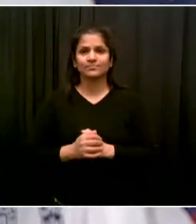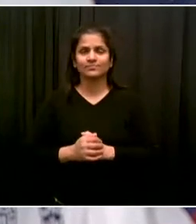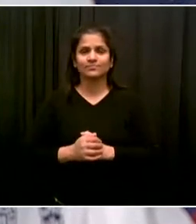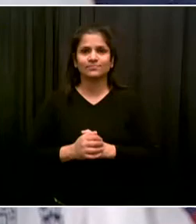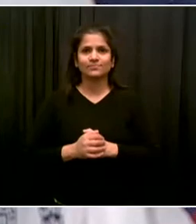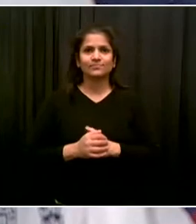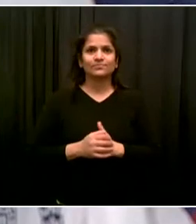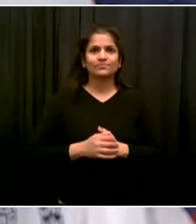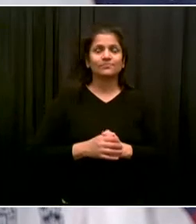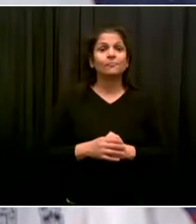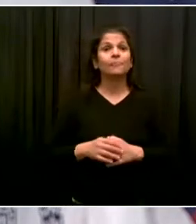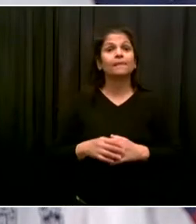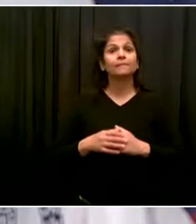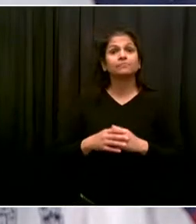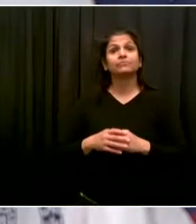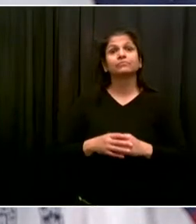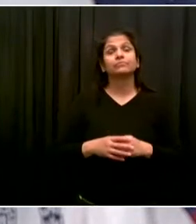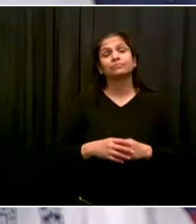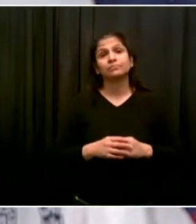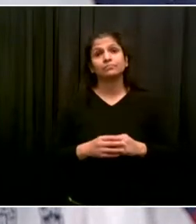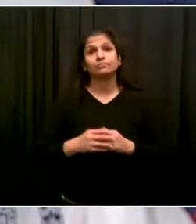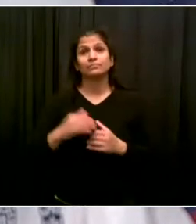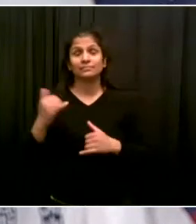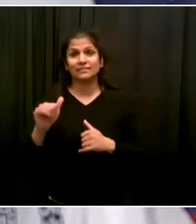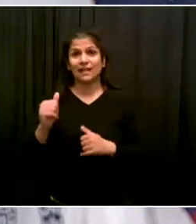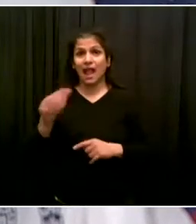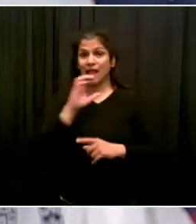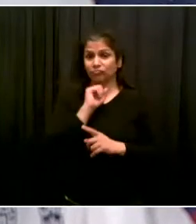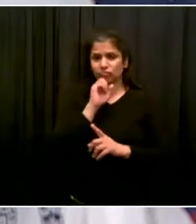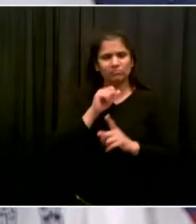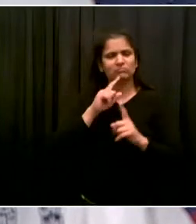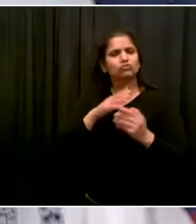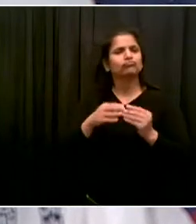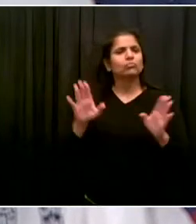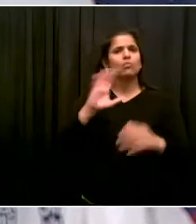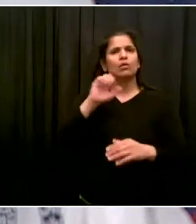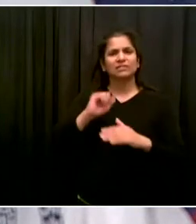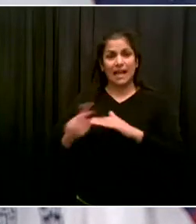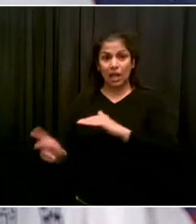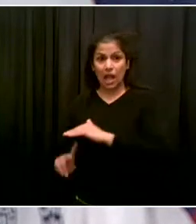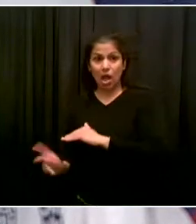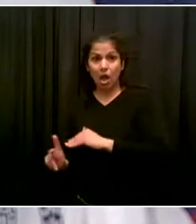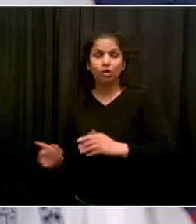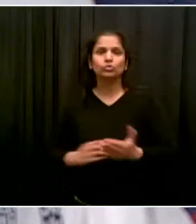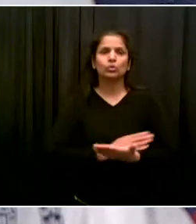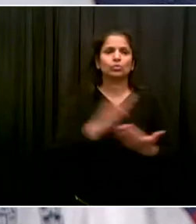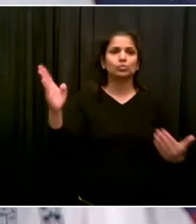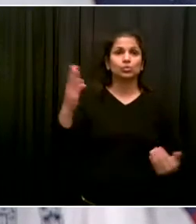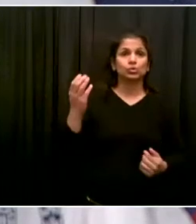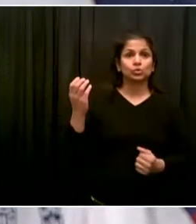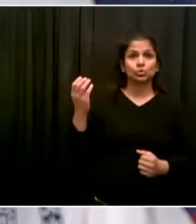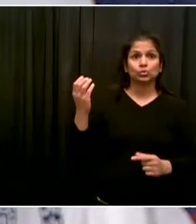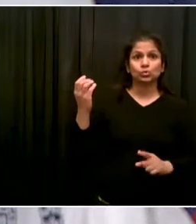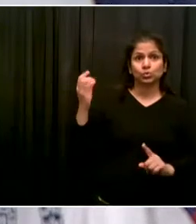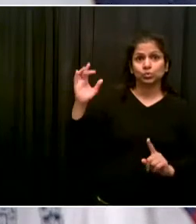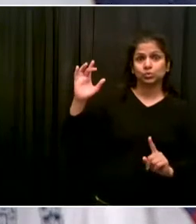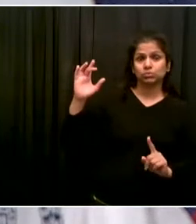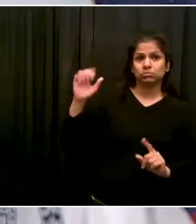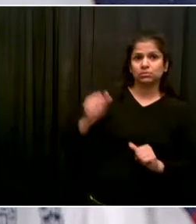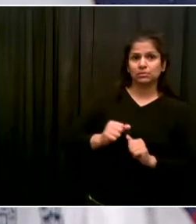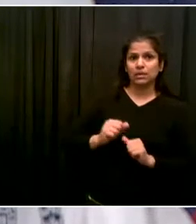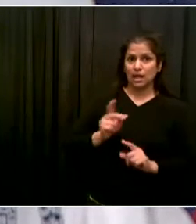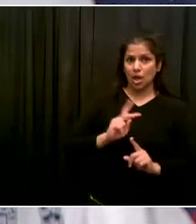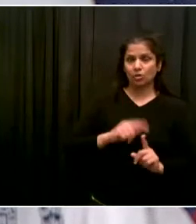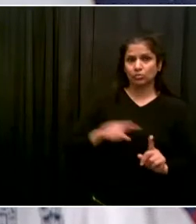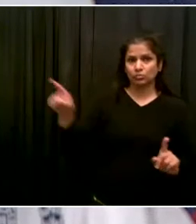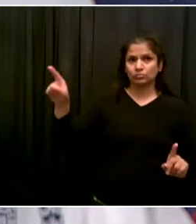kindergarten level. So, this is groundbreaking for New York City. This is a new kind of opportunity for families and kids. It's